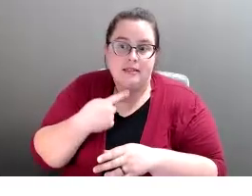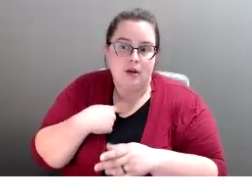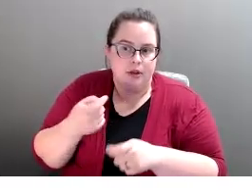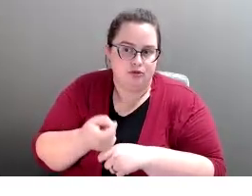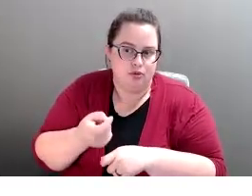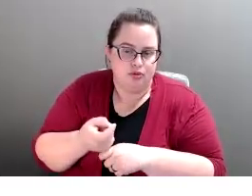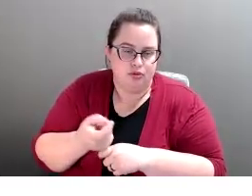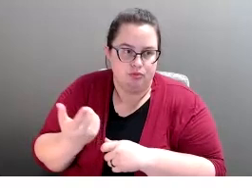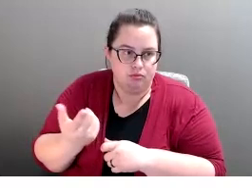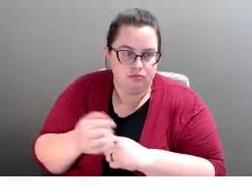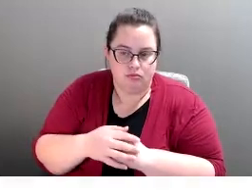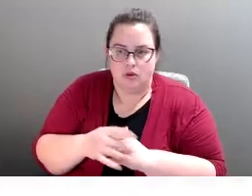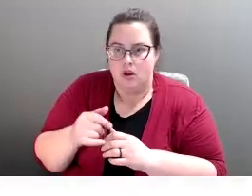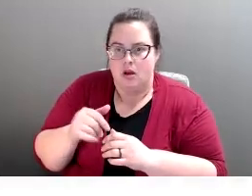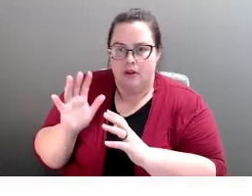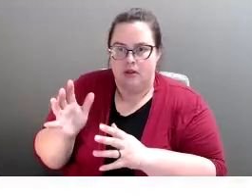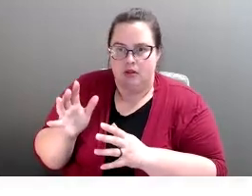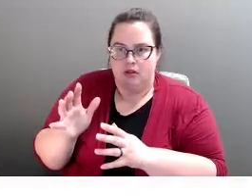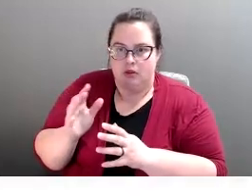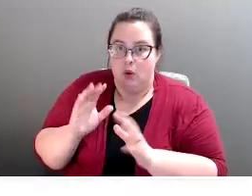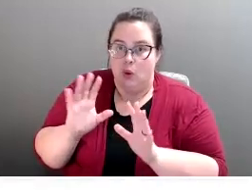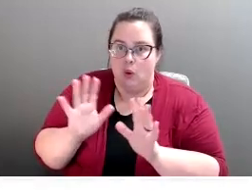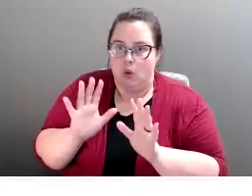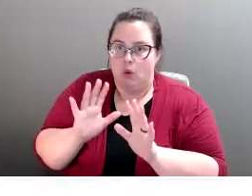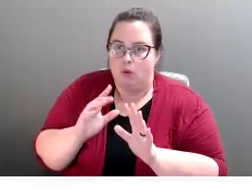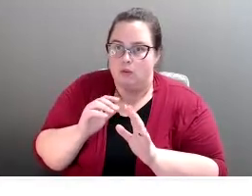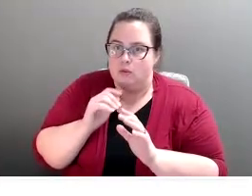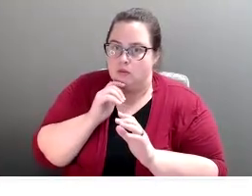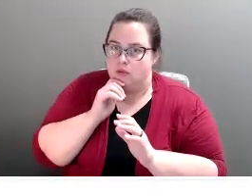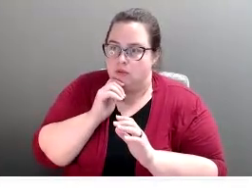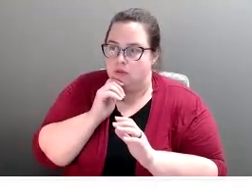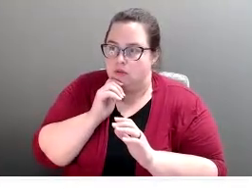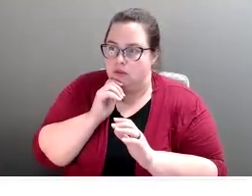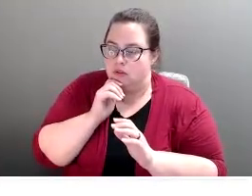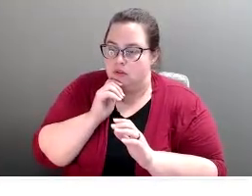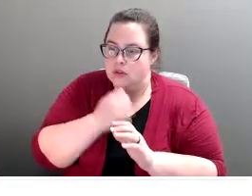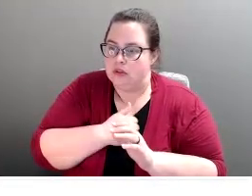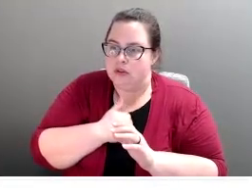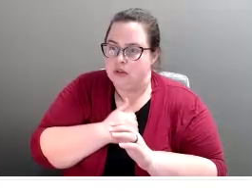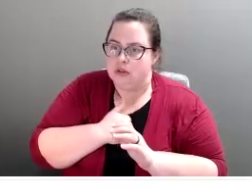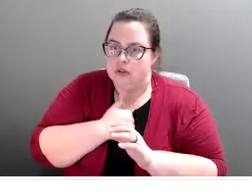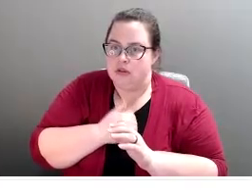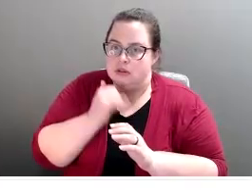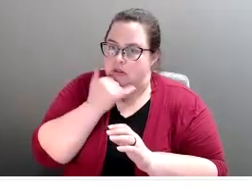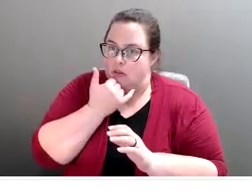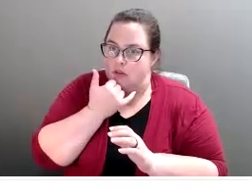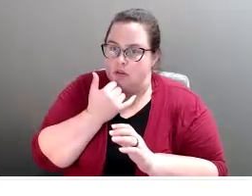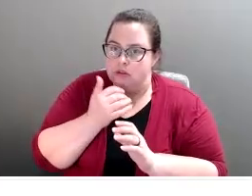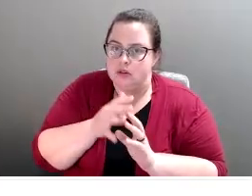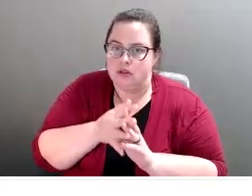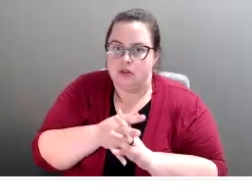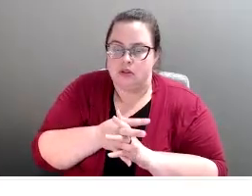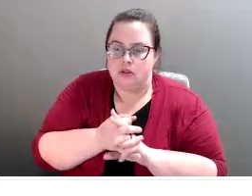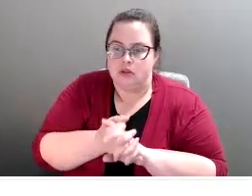And then I'm gonna just leave this as, oh no, I went back, or where did I go? Sorry about that. Mac